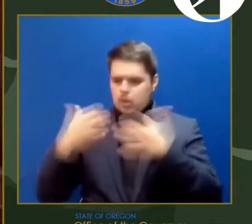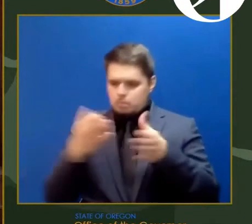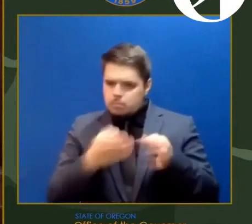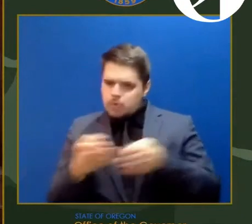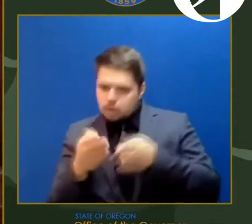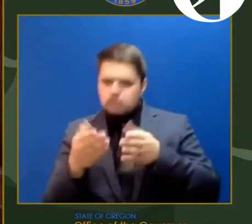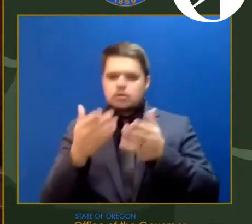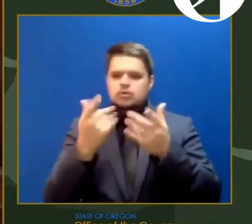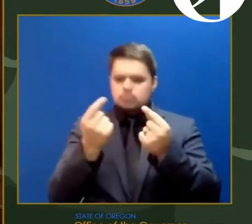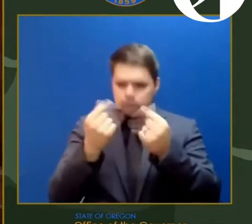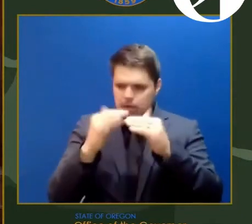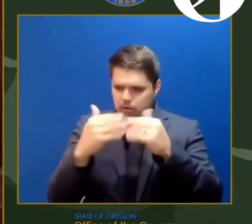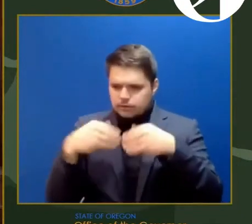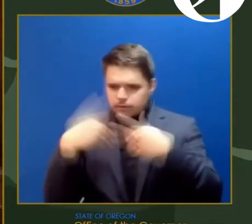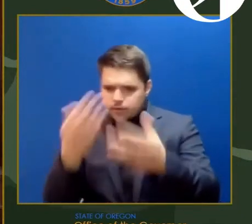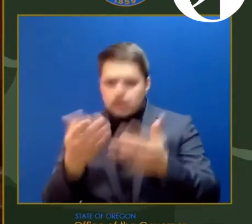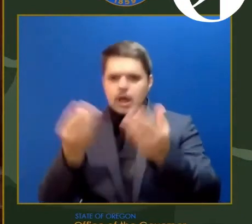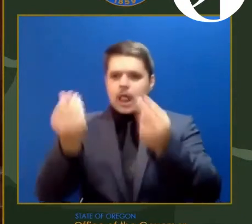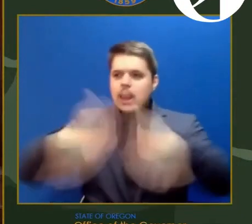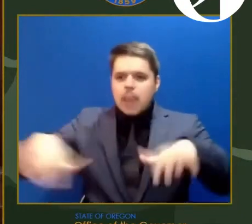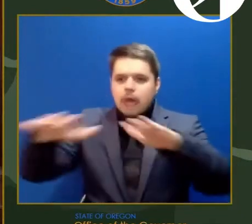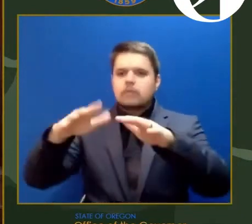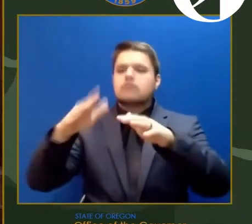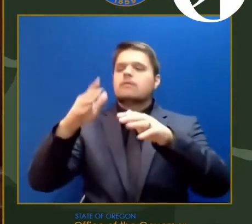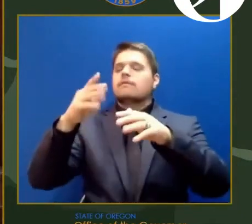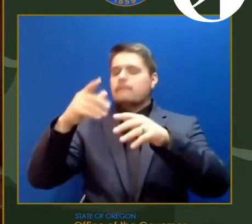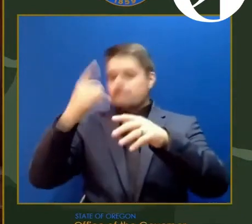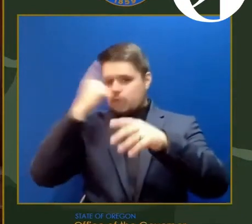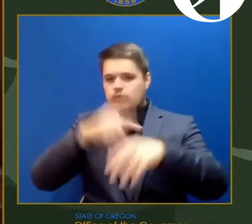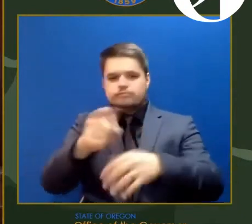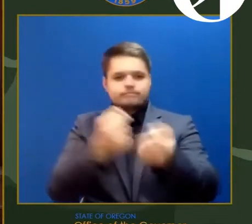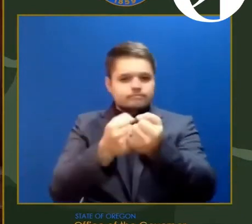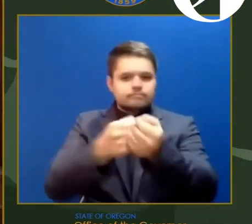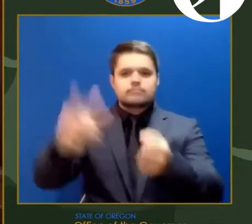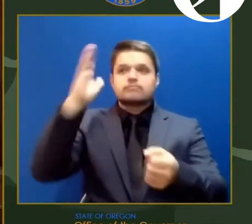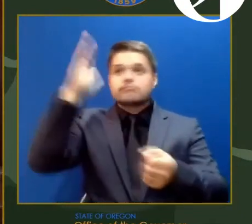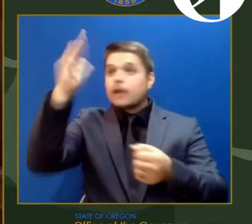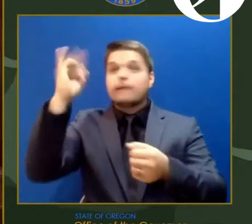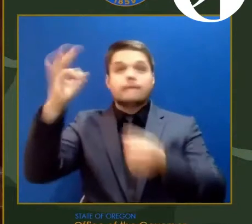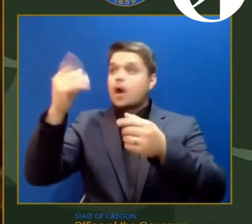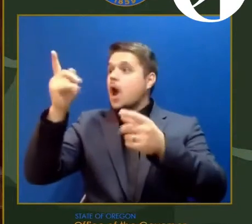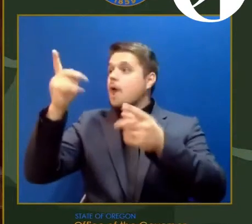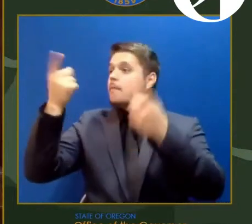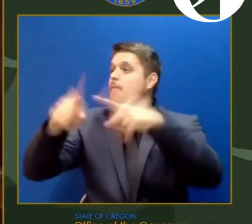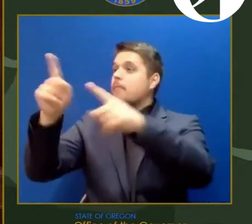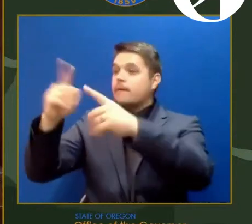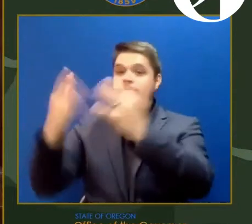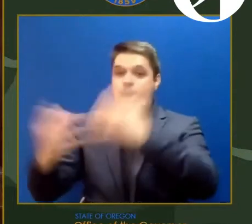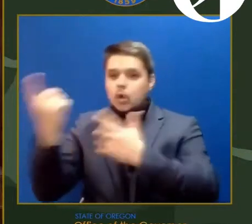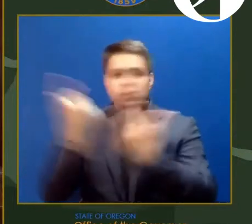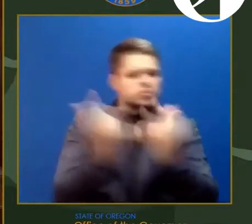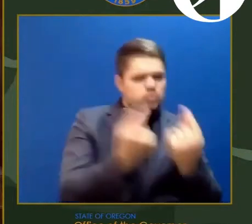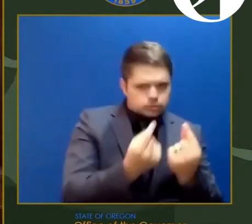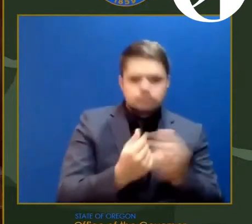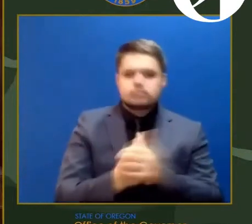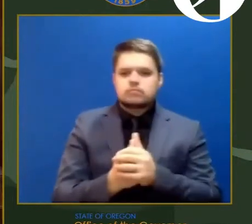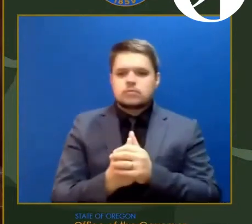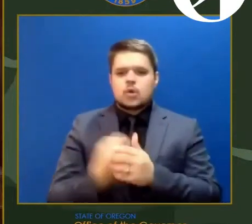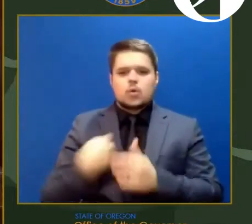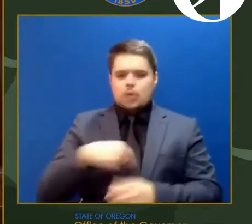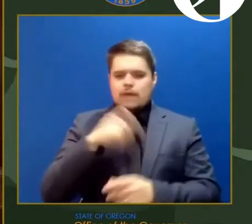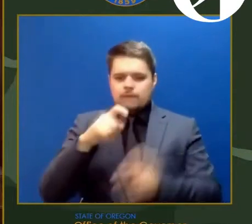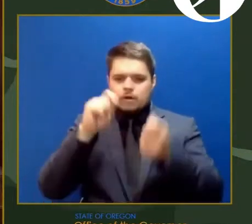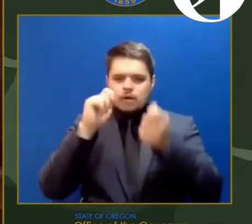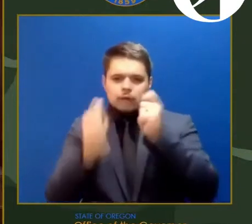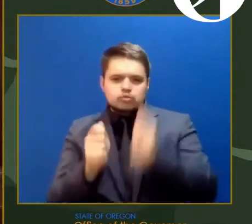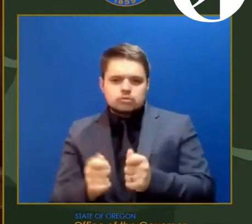more challenging wildfire seasons. That starts with creating fire-adapted communities to protect our people and the